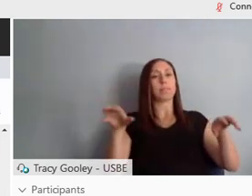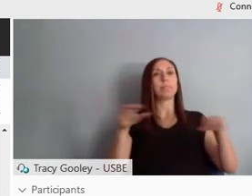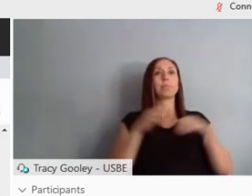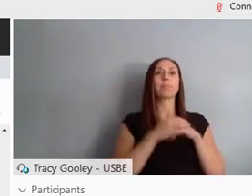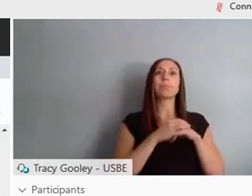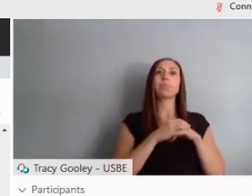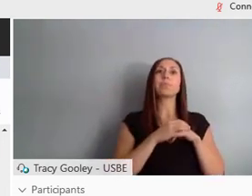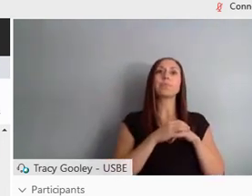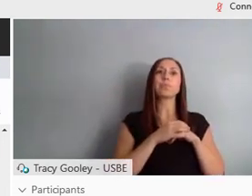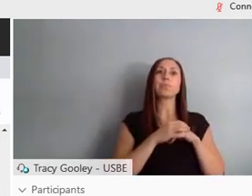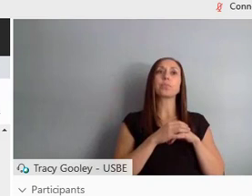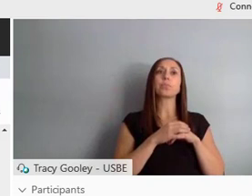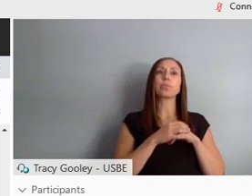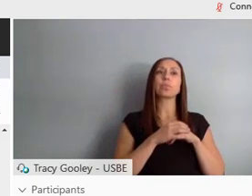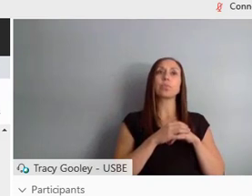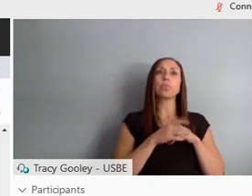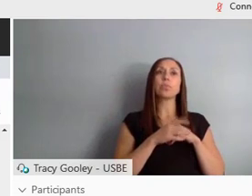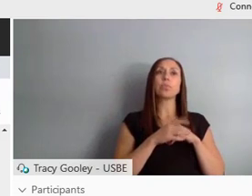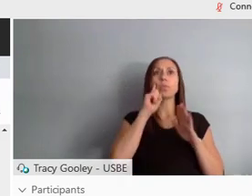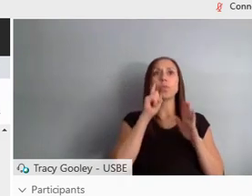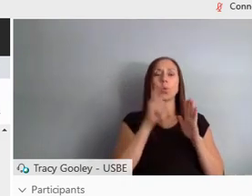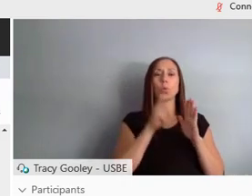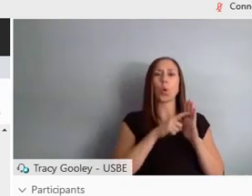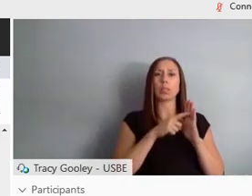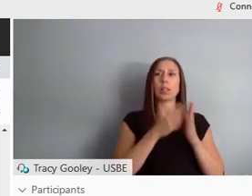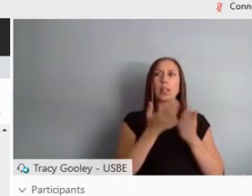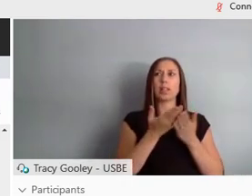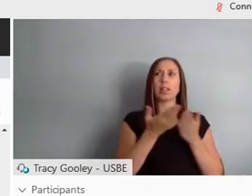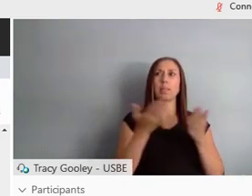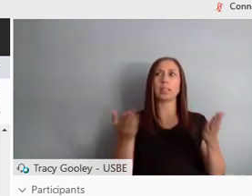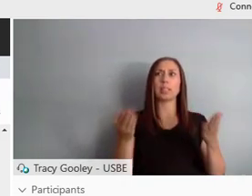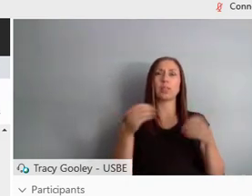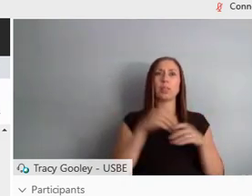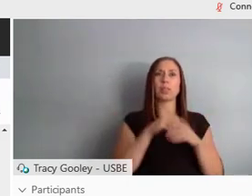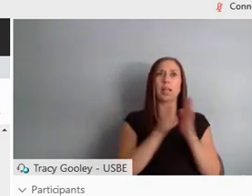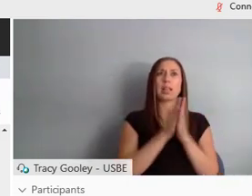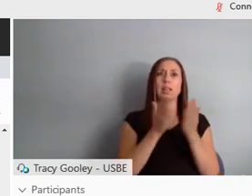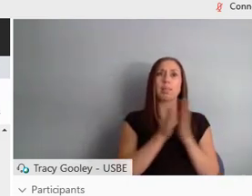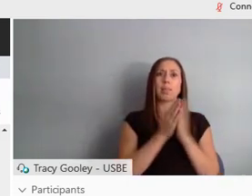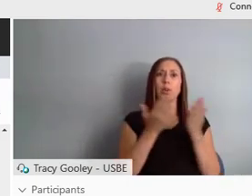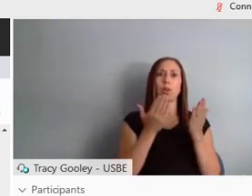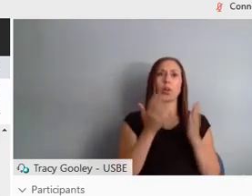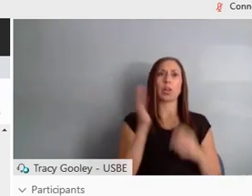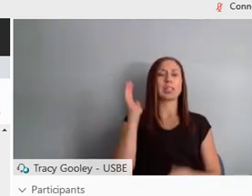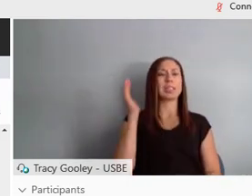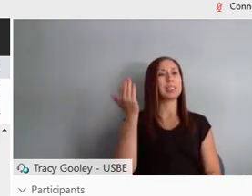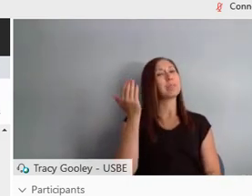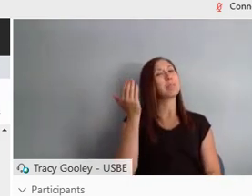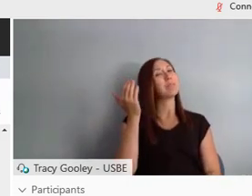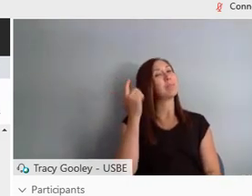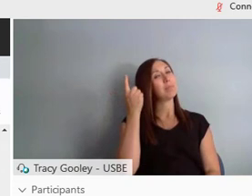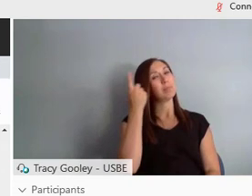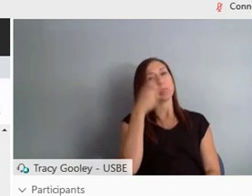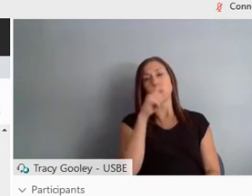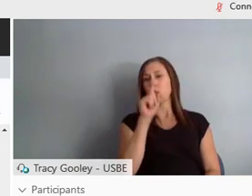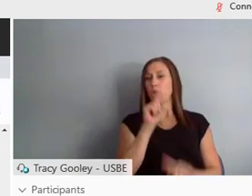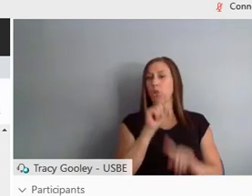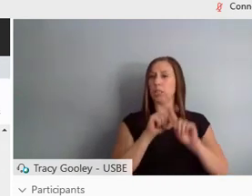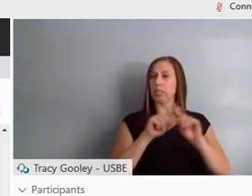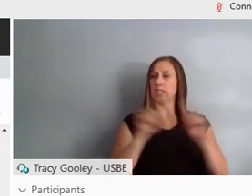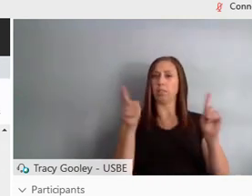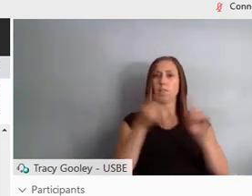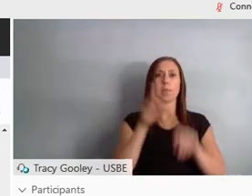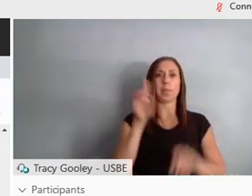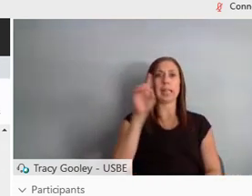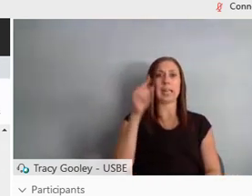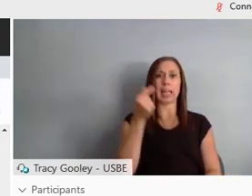notice that the materials in the book look different than the materials that are in the